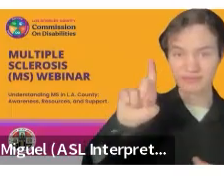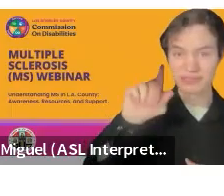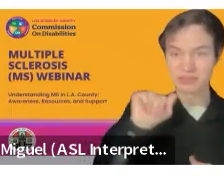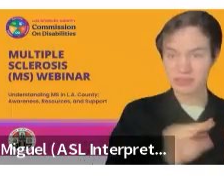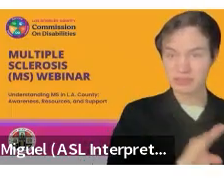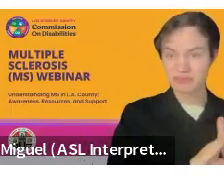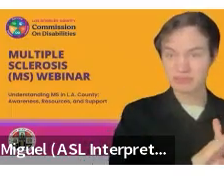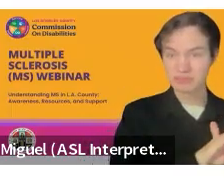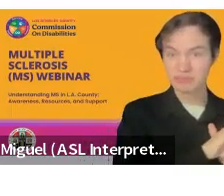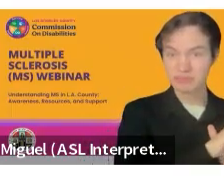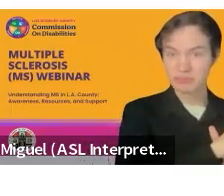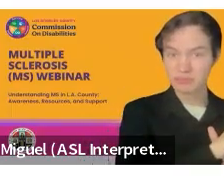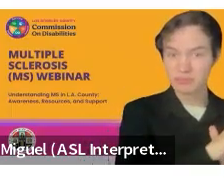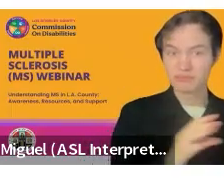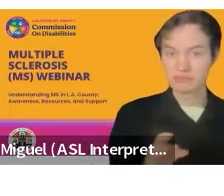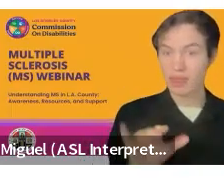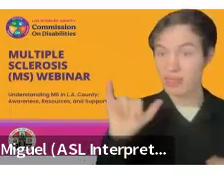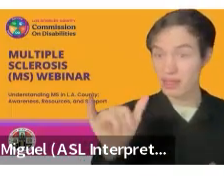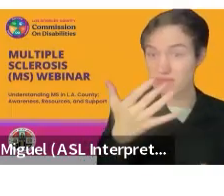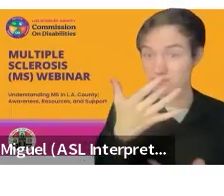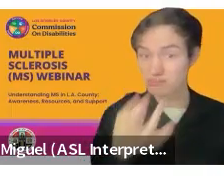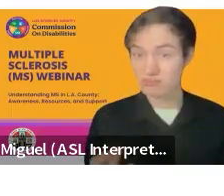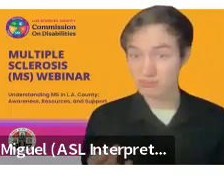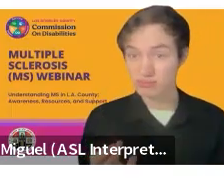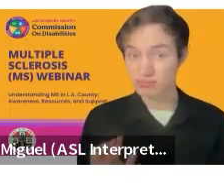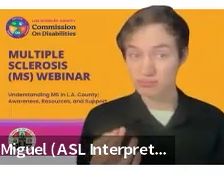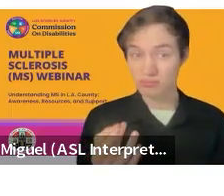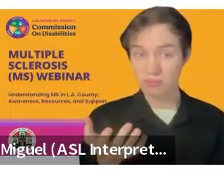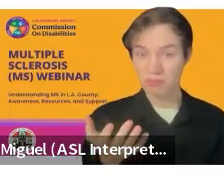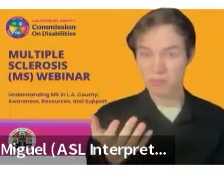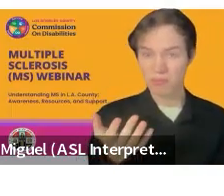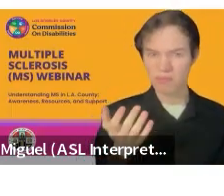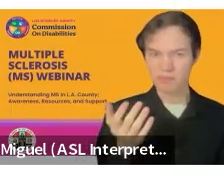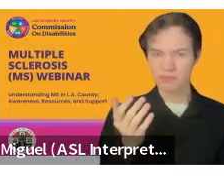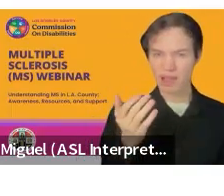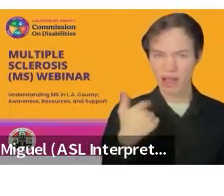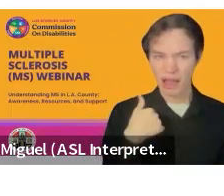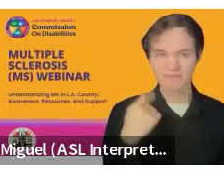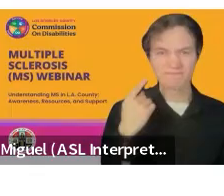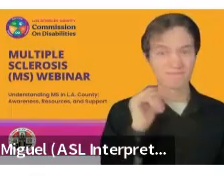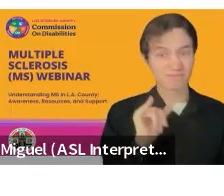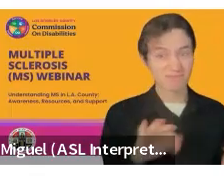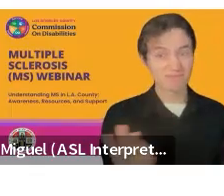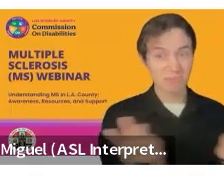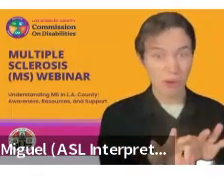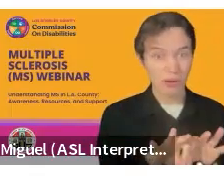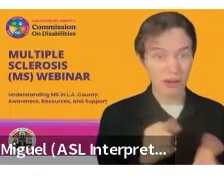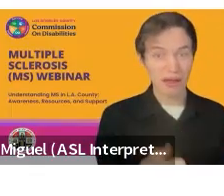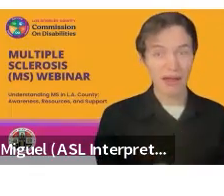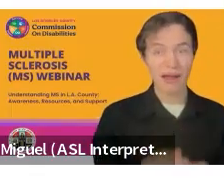modify if we identify why this association is occurring and can maybe